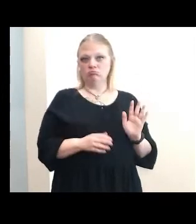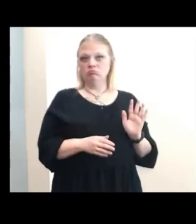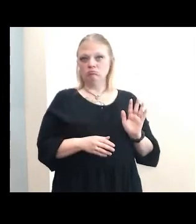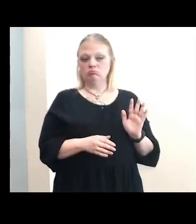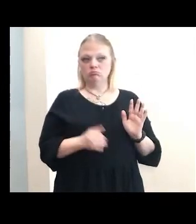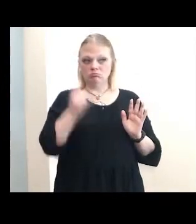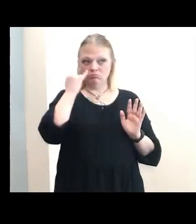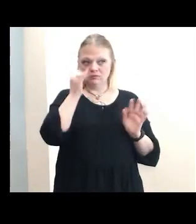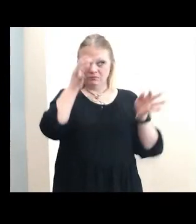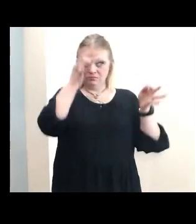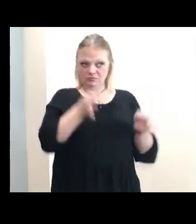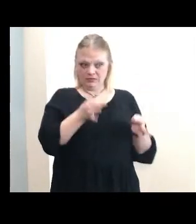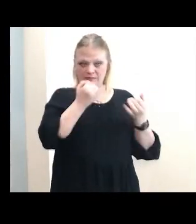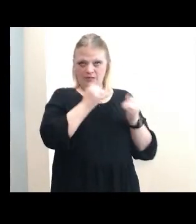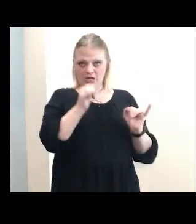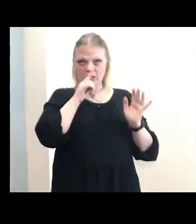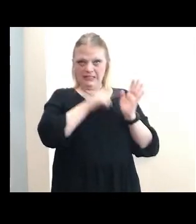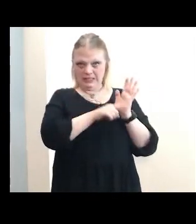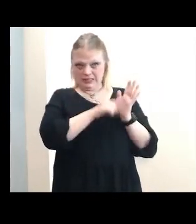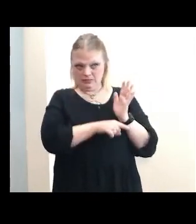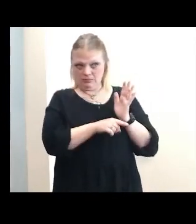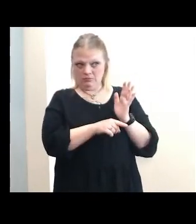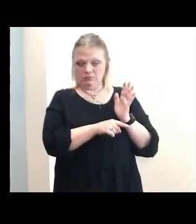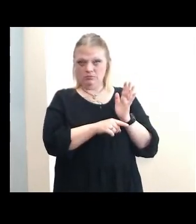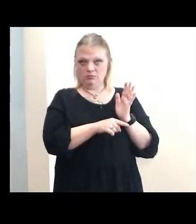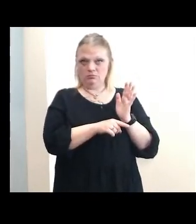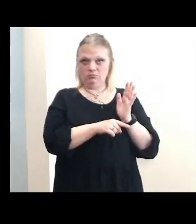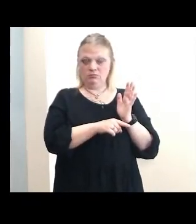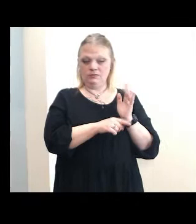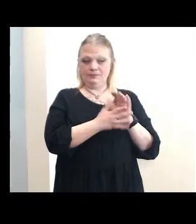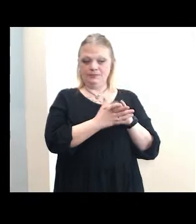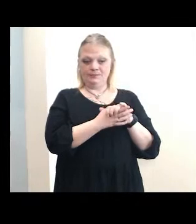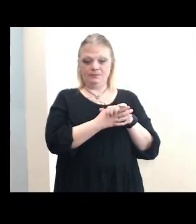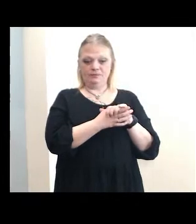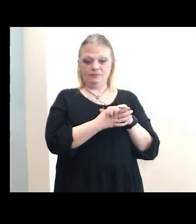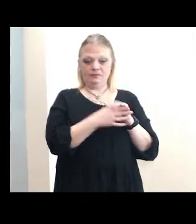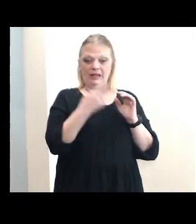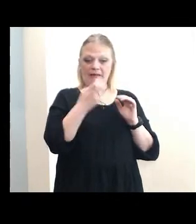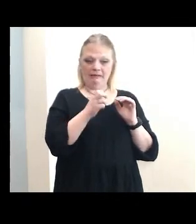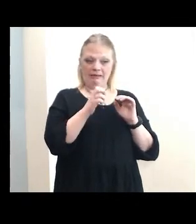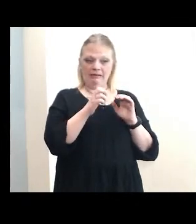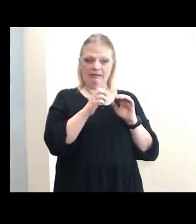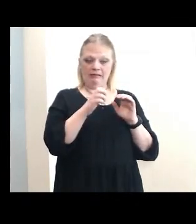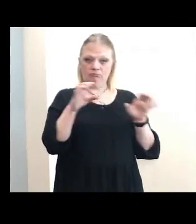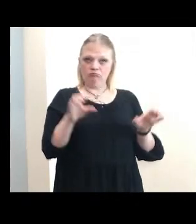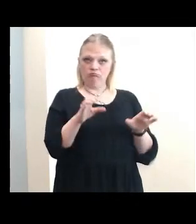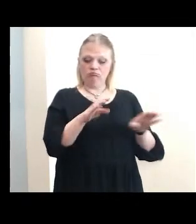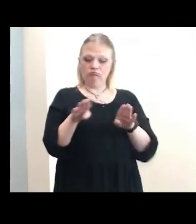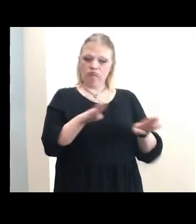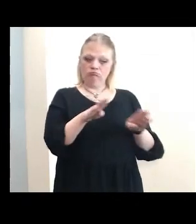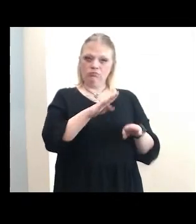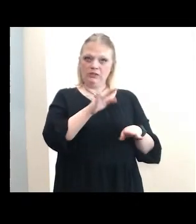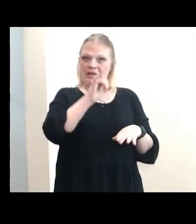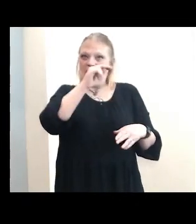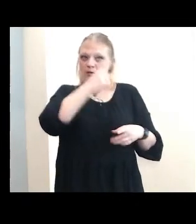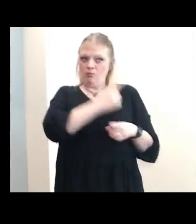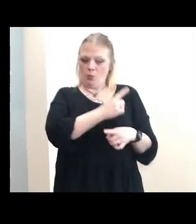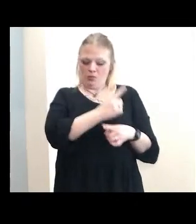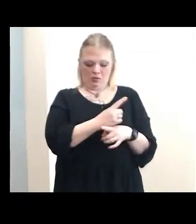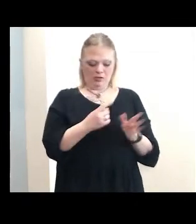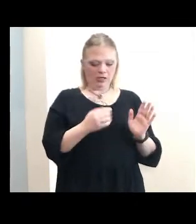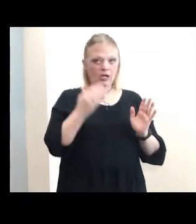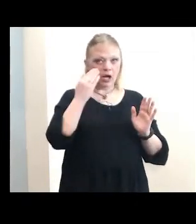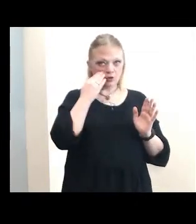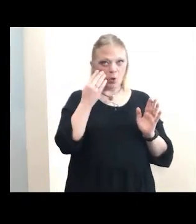it's determined by an independent investigation that he acted inappropriately, I know how we have